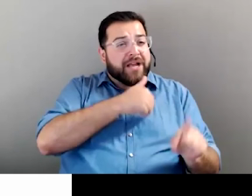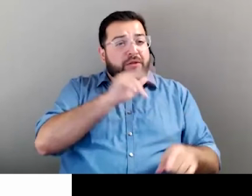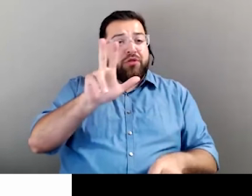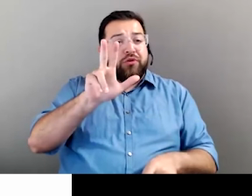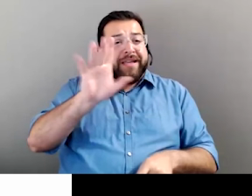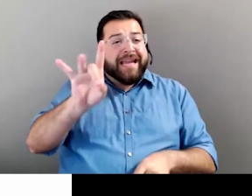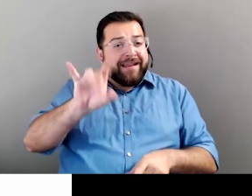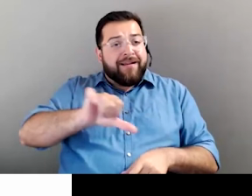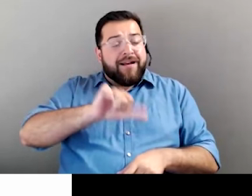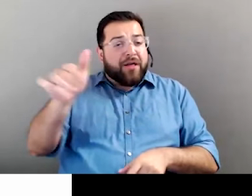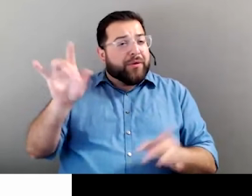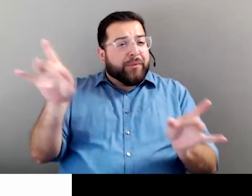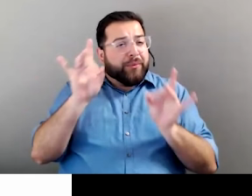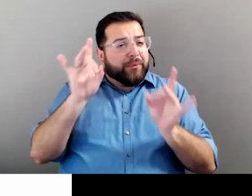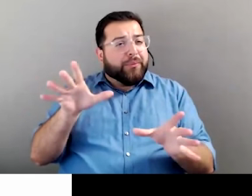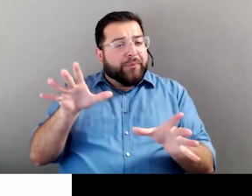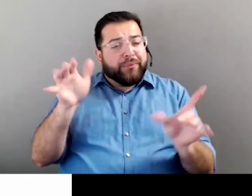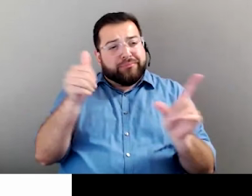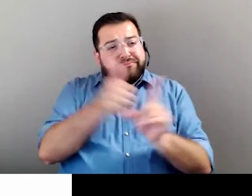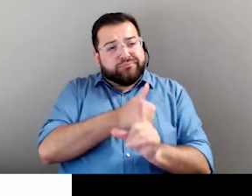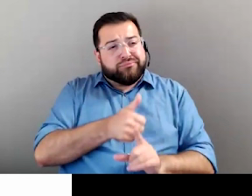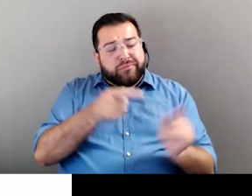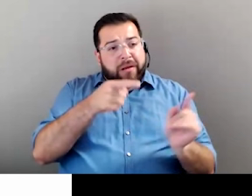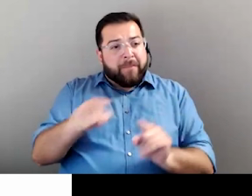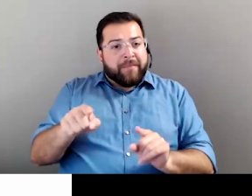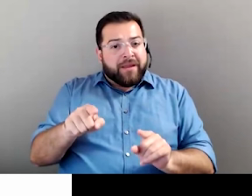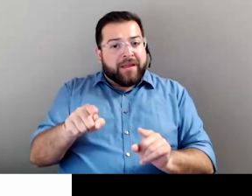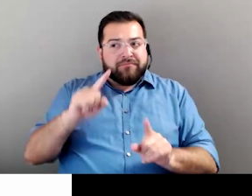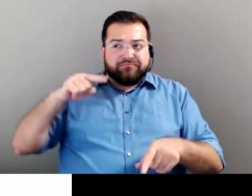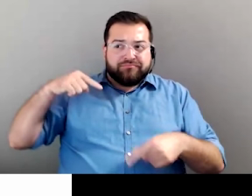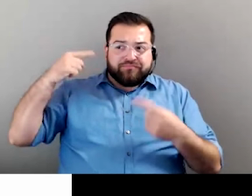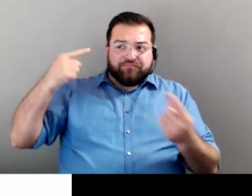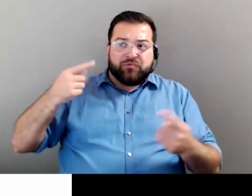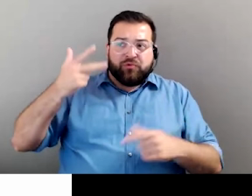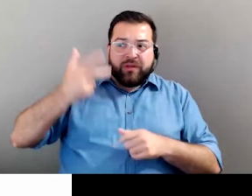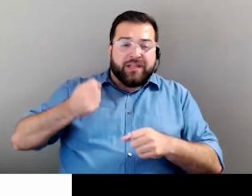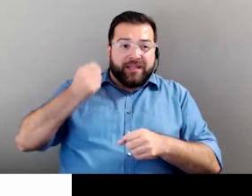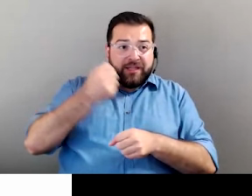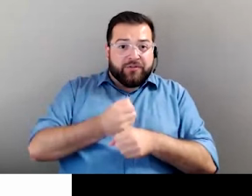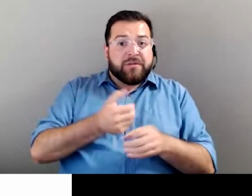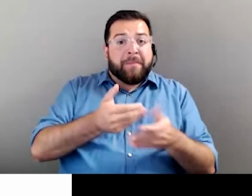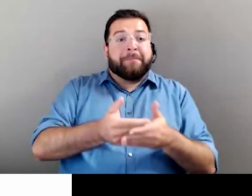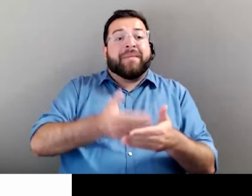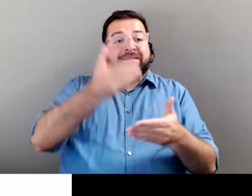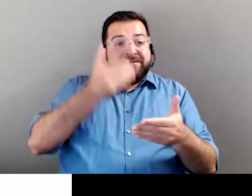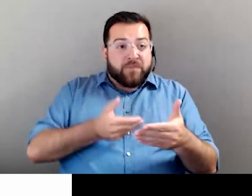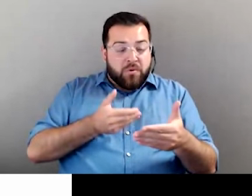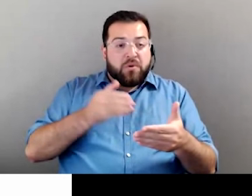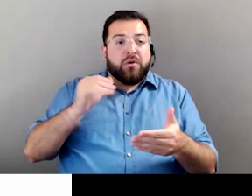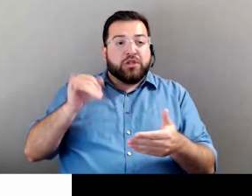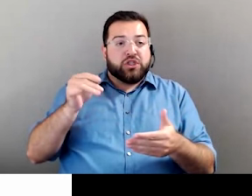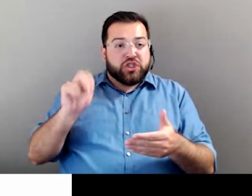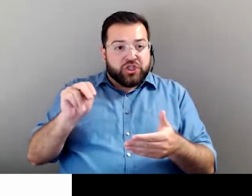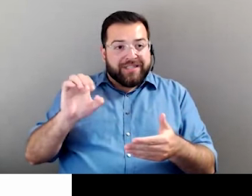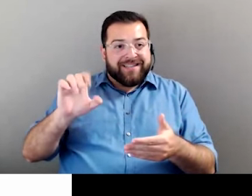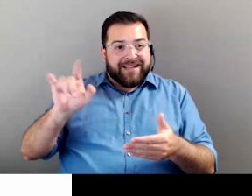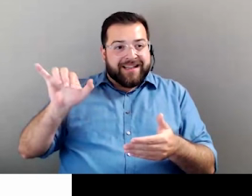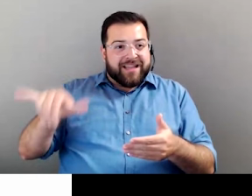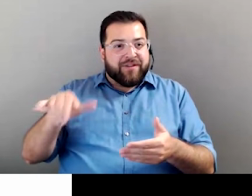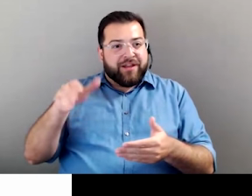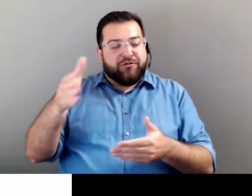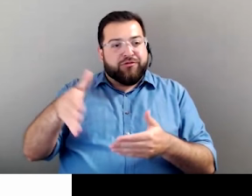prior to, I guess within the 3-year span prior to Jean Clary's death. And they're kind of like, how come no one